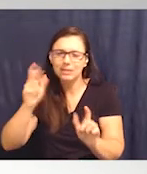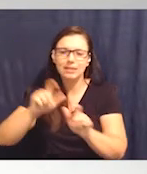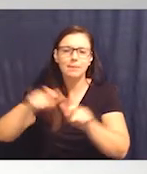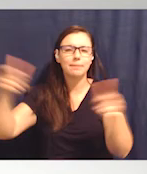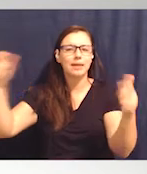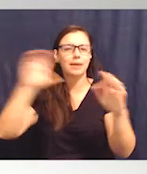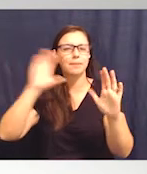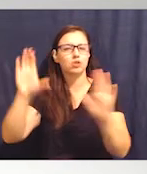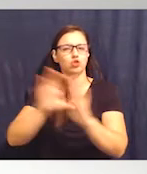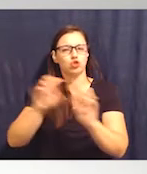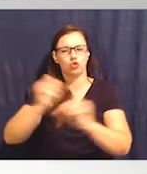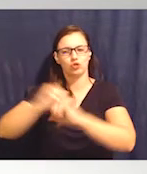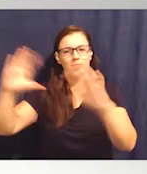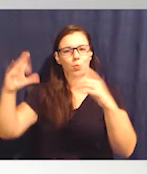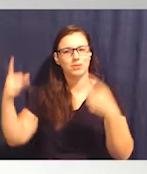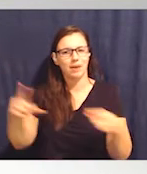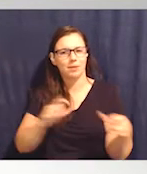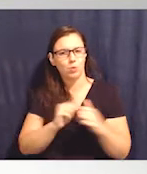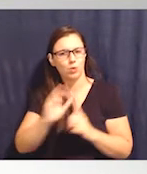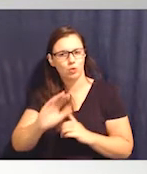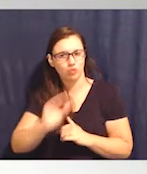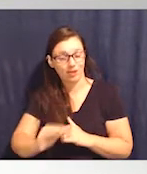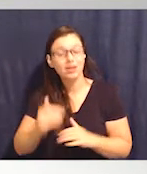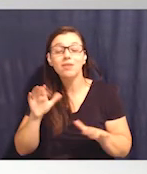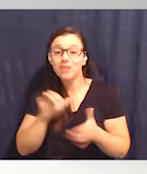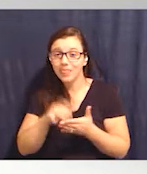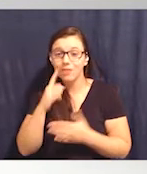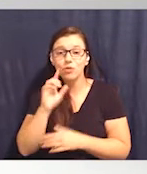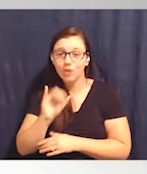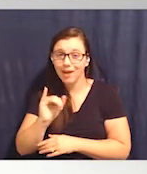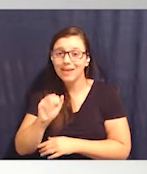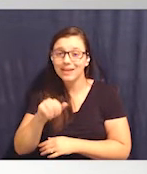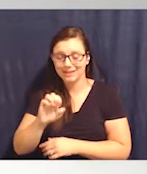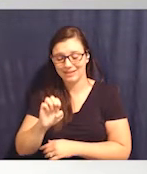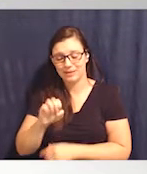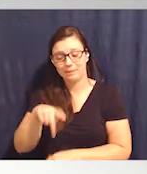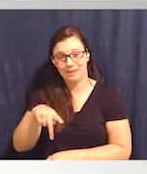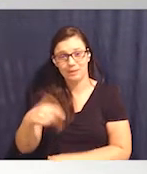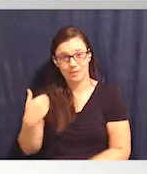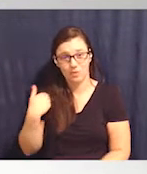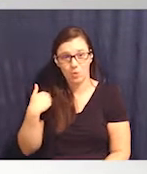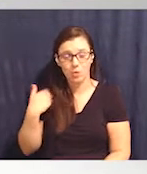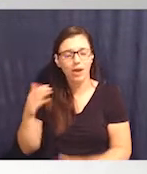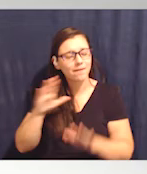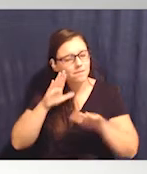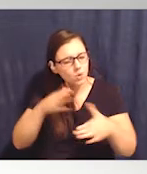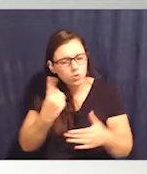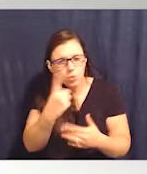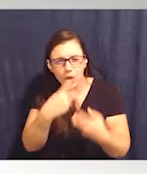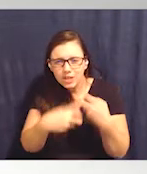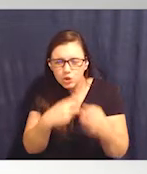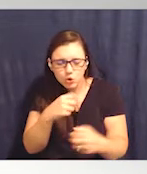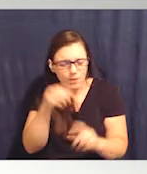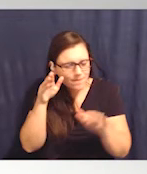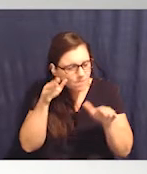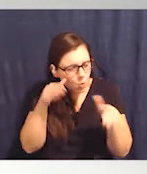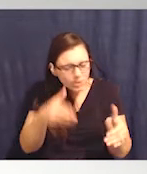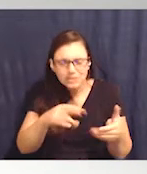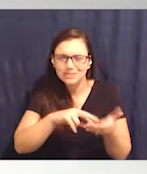in IEPs. I've gotten so focused on one issue that I'm missing these other things that are really important over